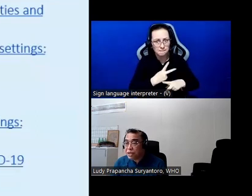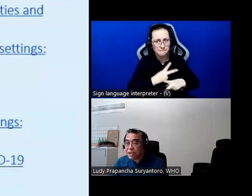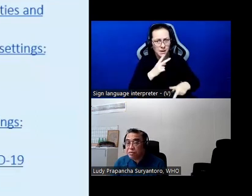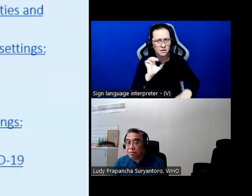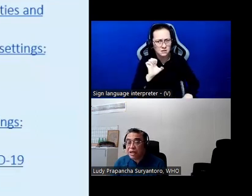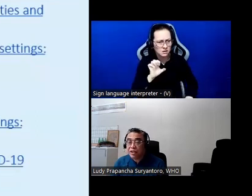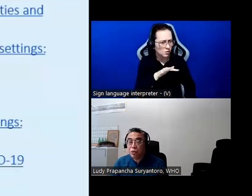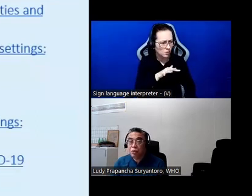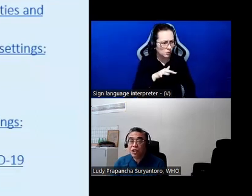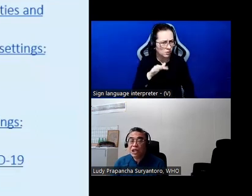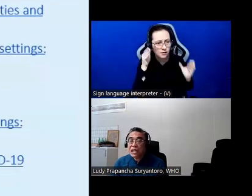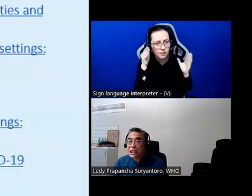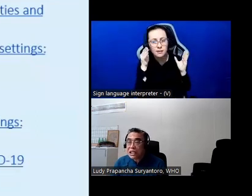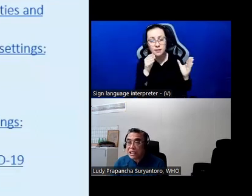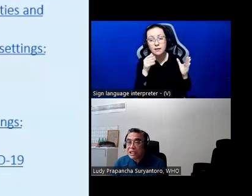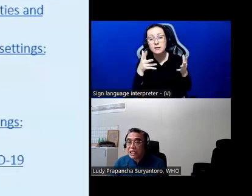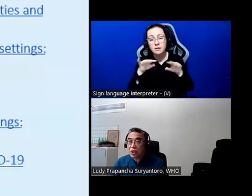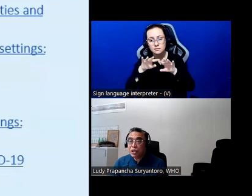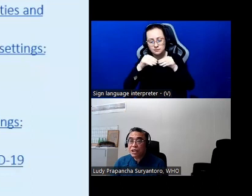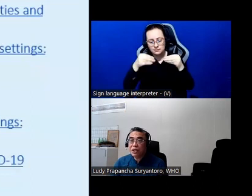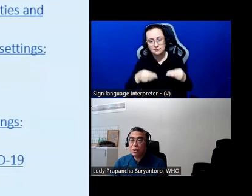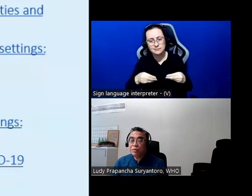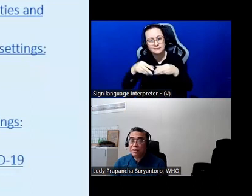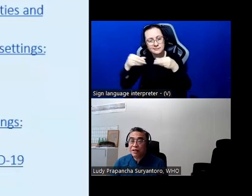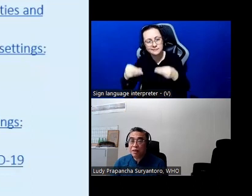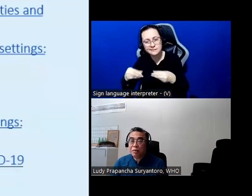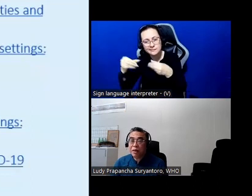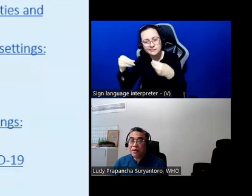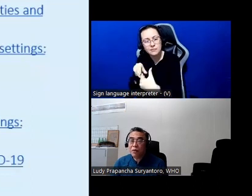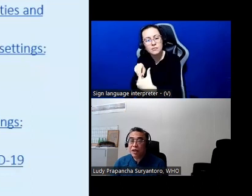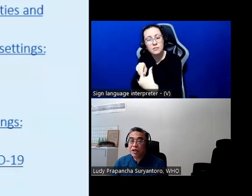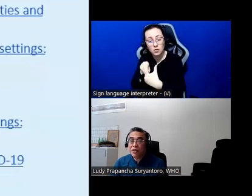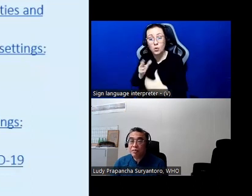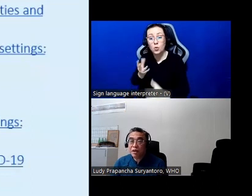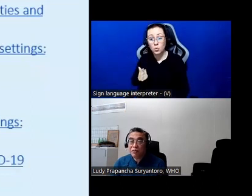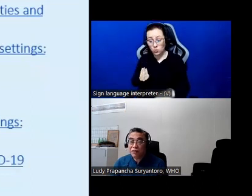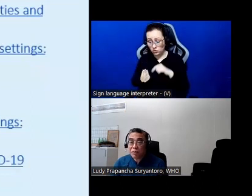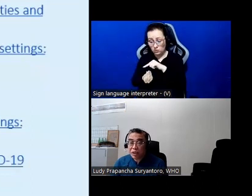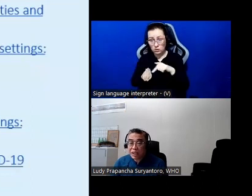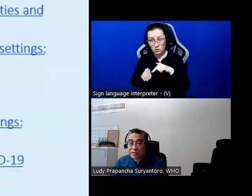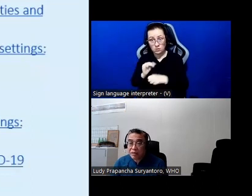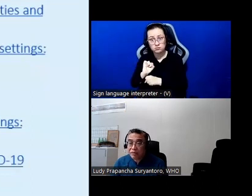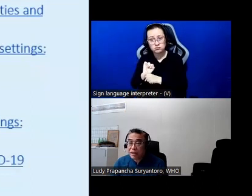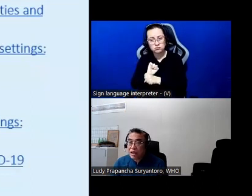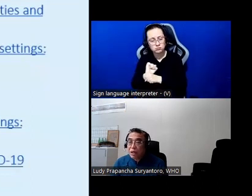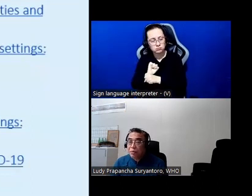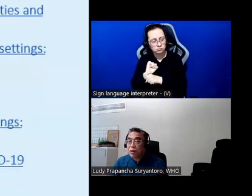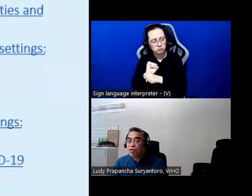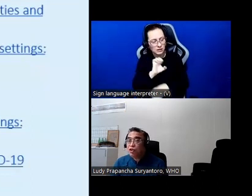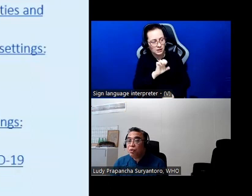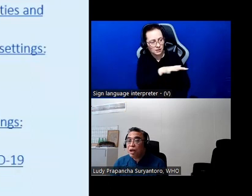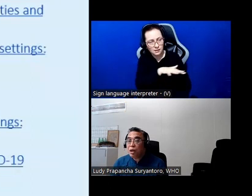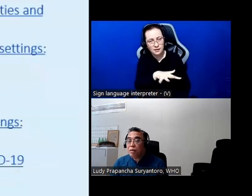Urban Emergency Preparedness, of which this technical working group is preparing for the development of the framework itself.